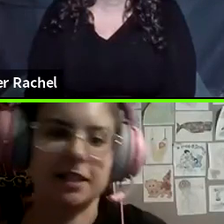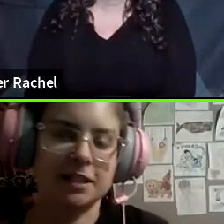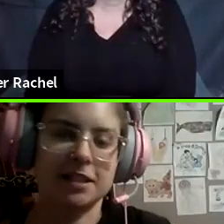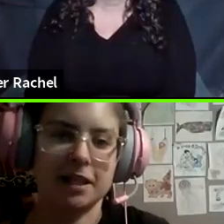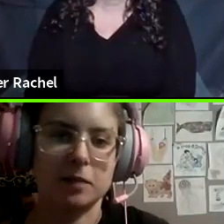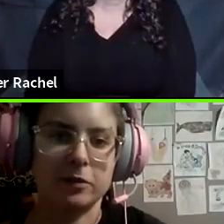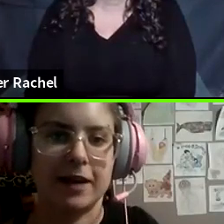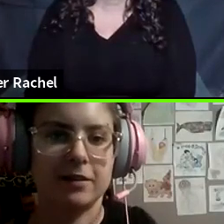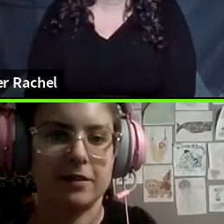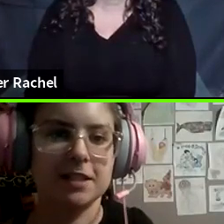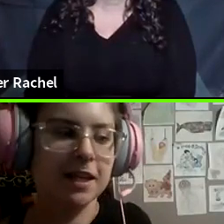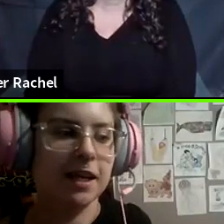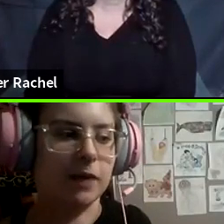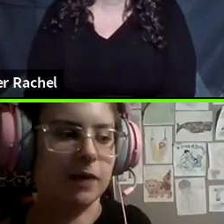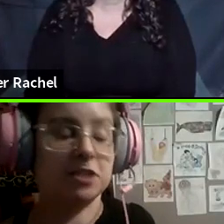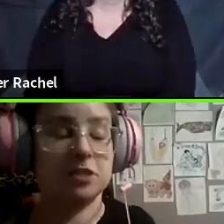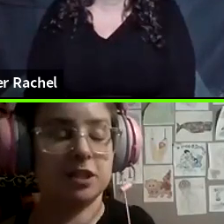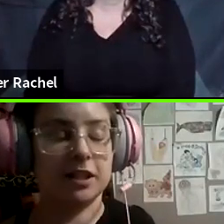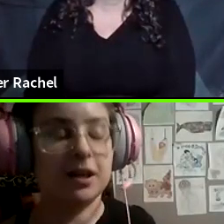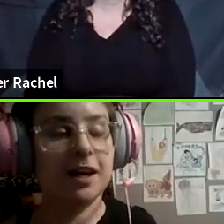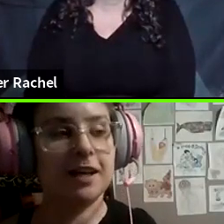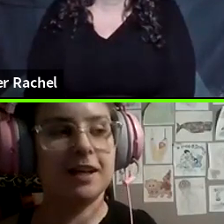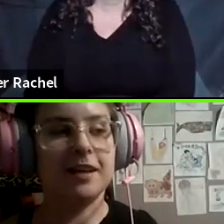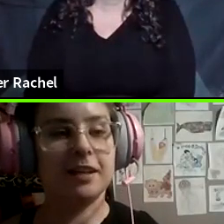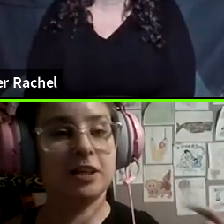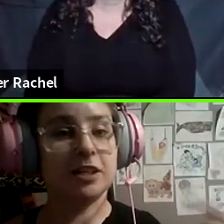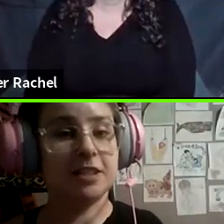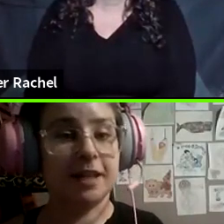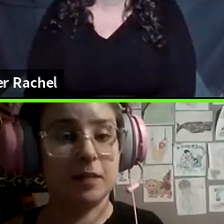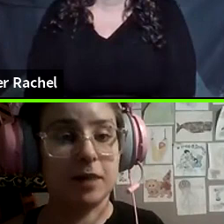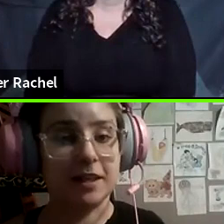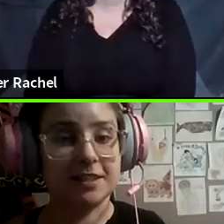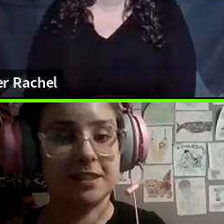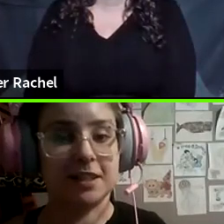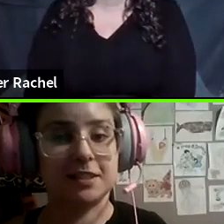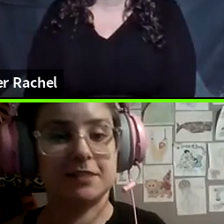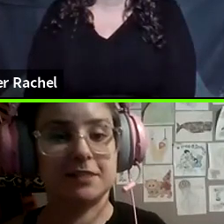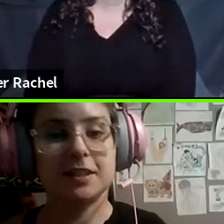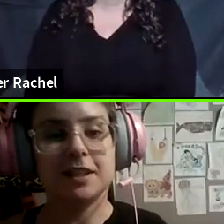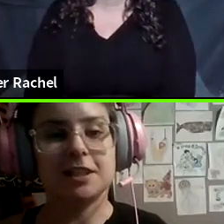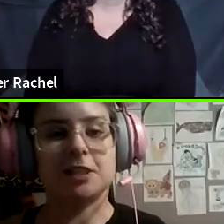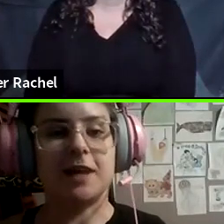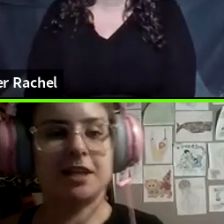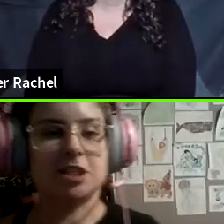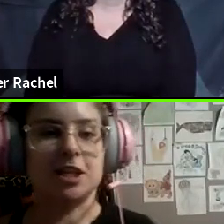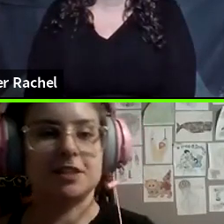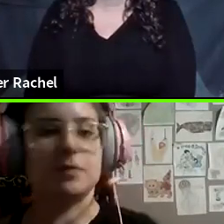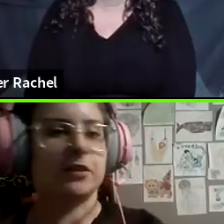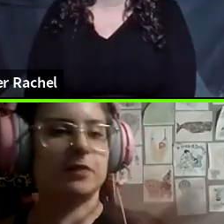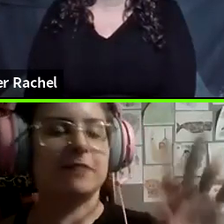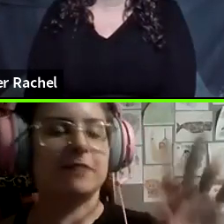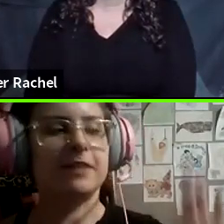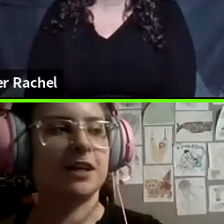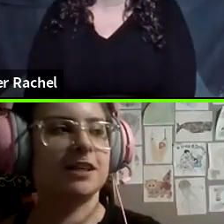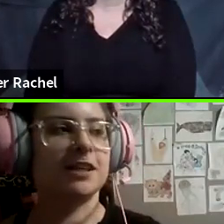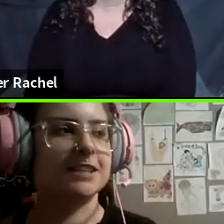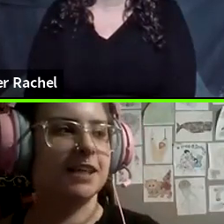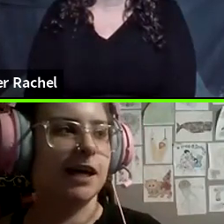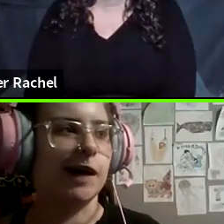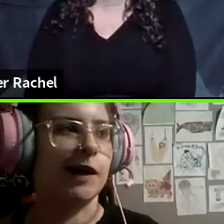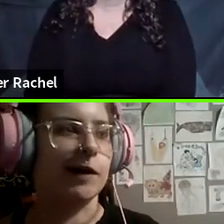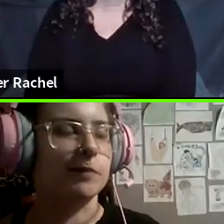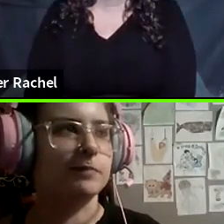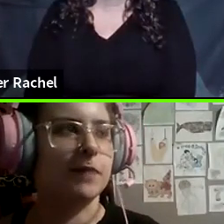skin and it's not going to move around. And once you turn it on, then your entire body is conductive. So I could shock somebody through my